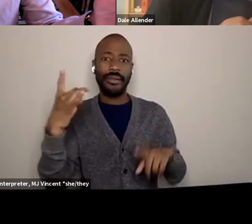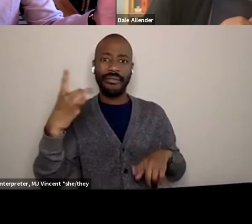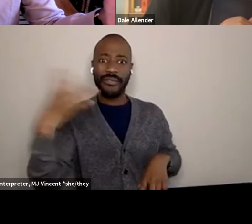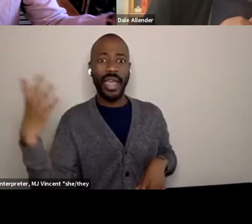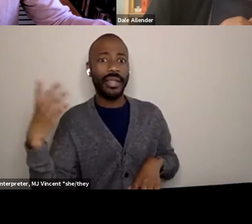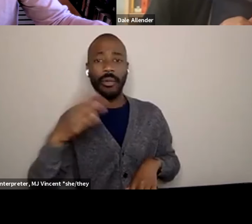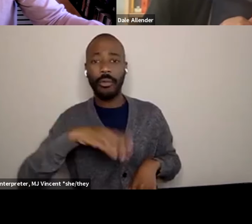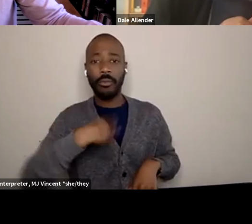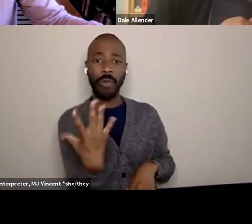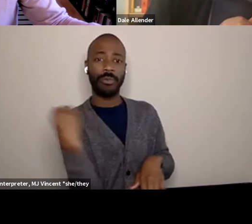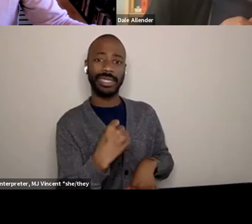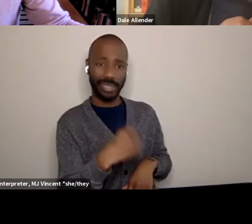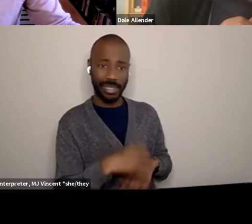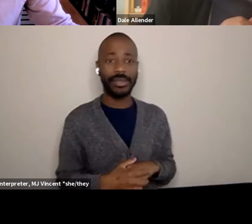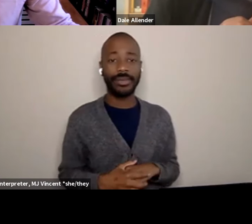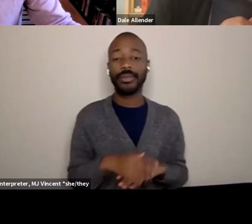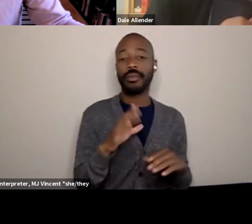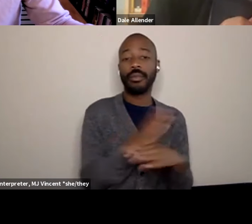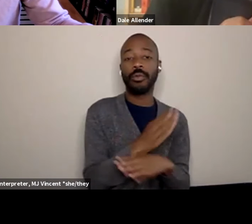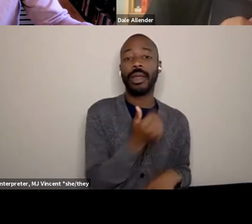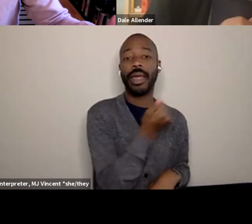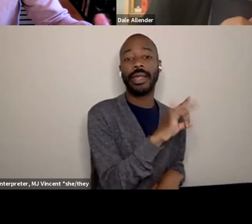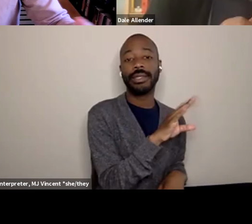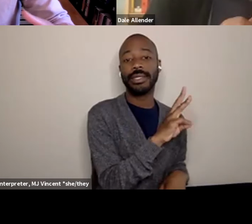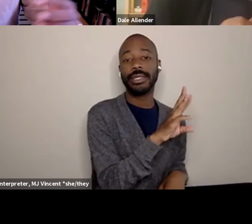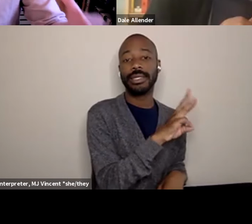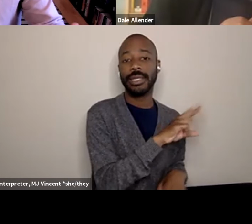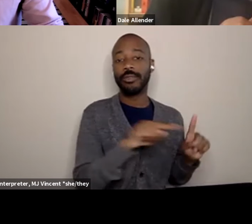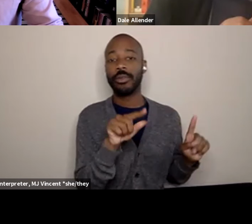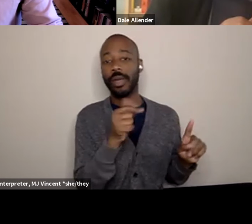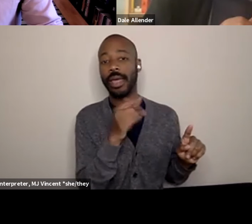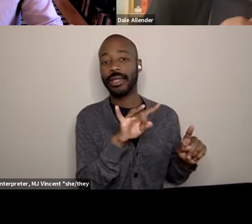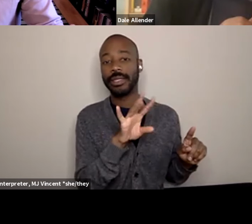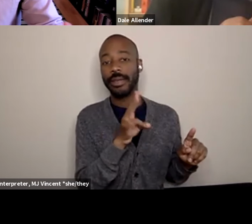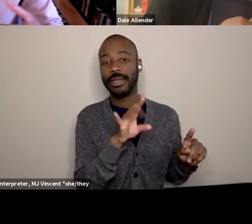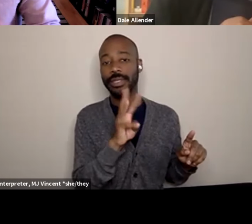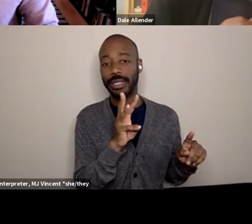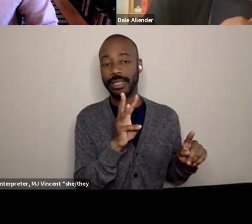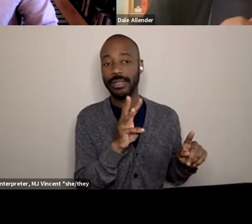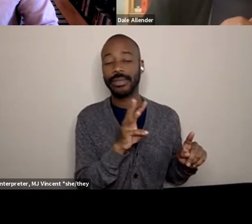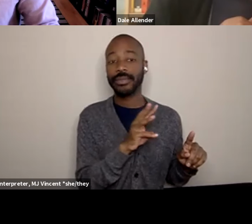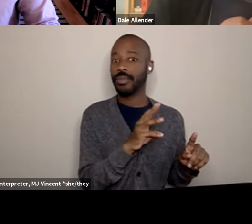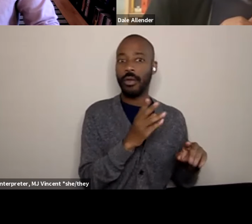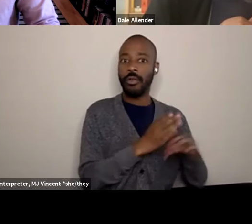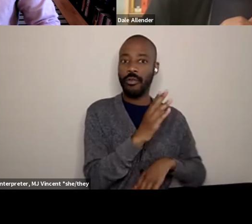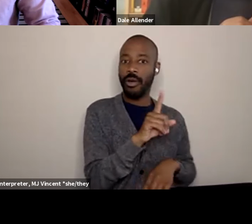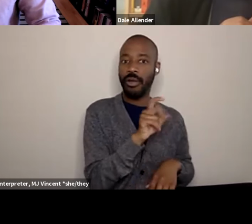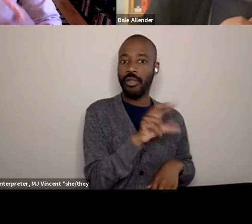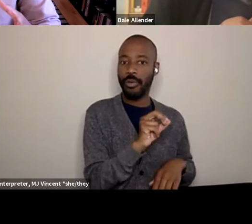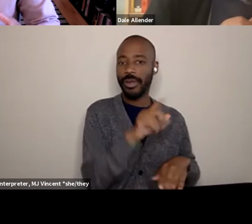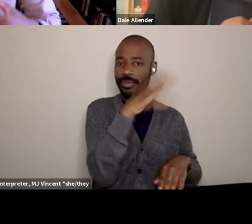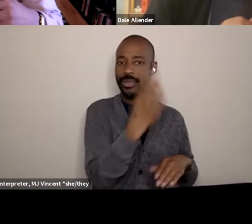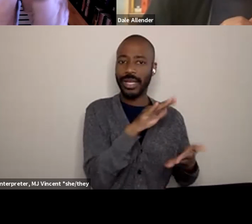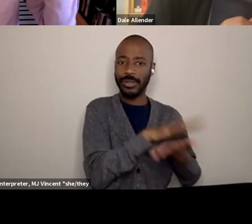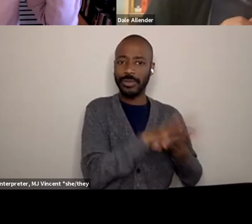Between 1866 and 1876, over 630 Black schools were burned down, right? So